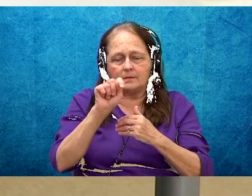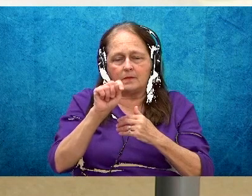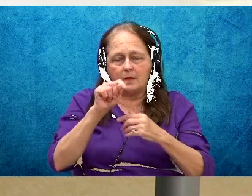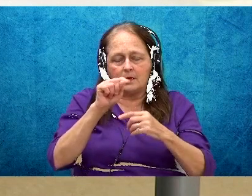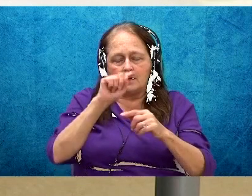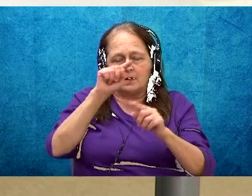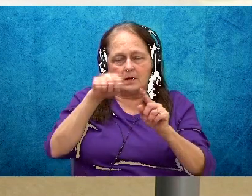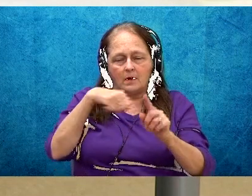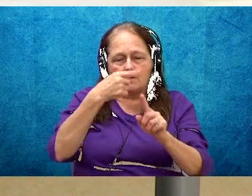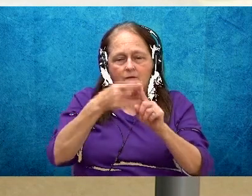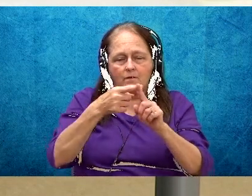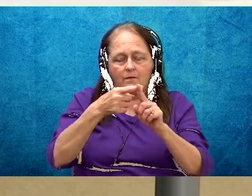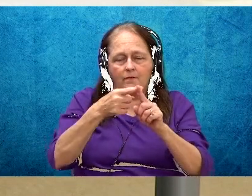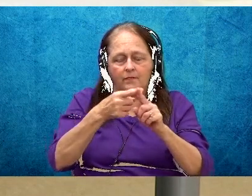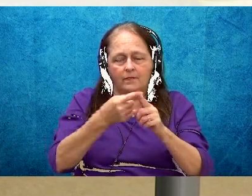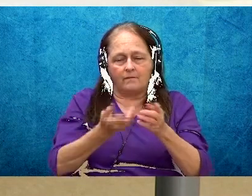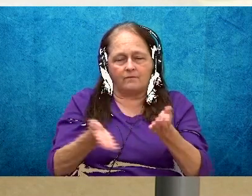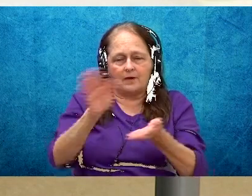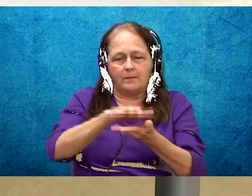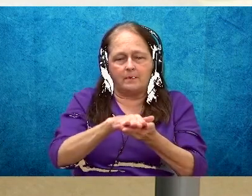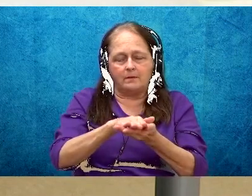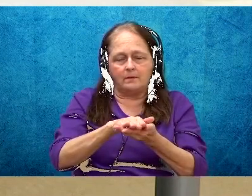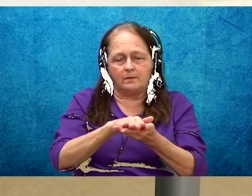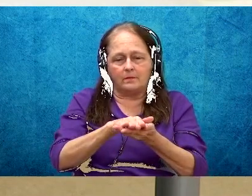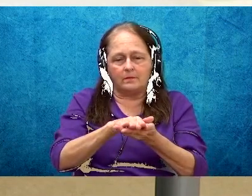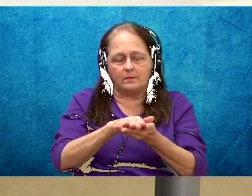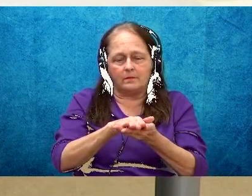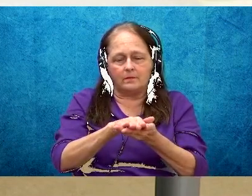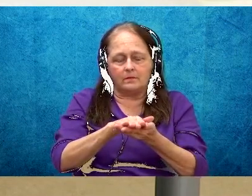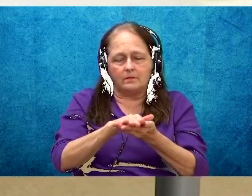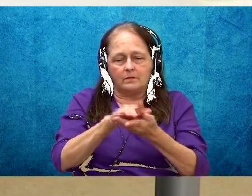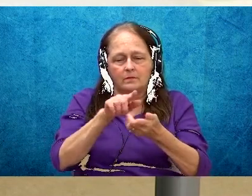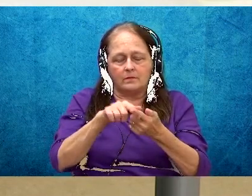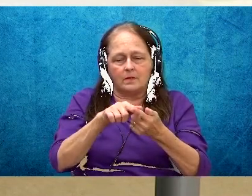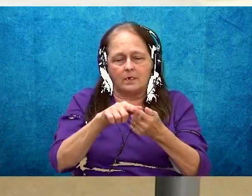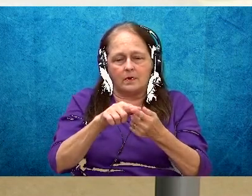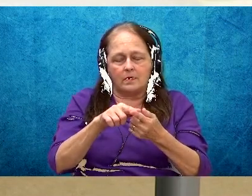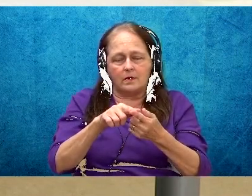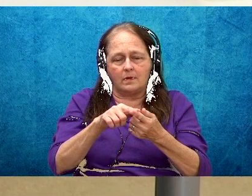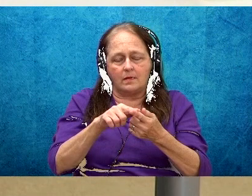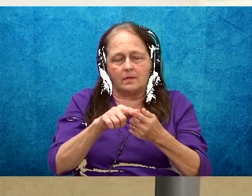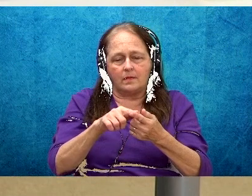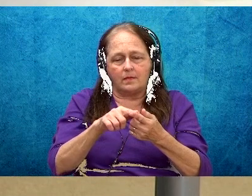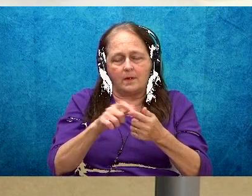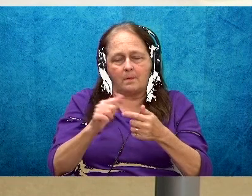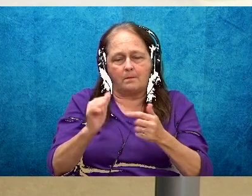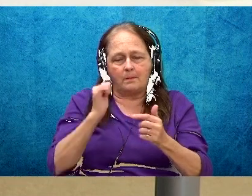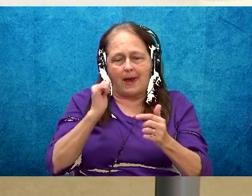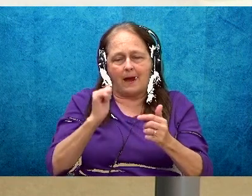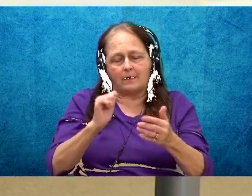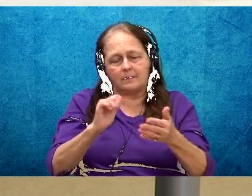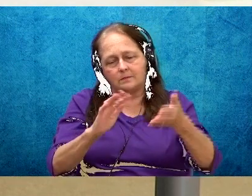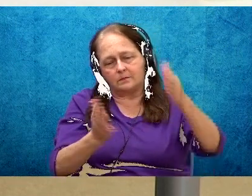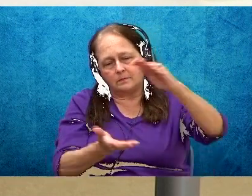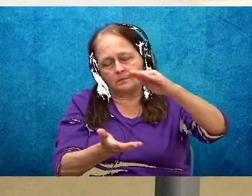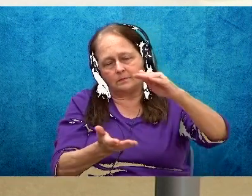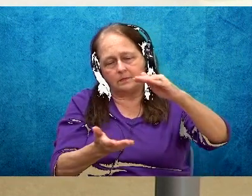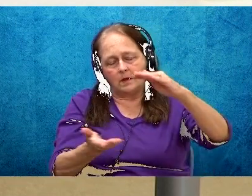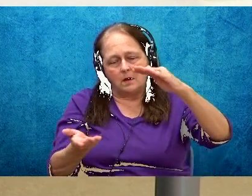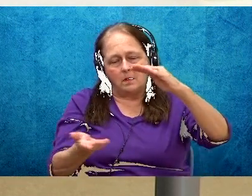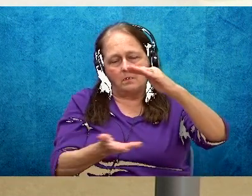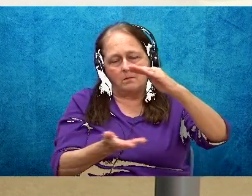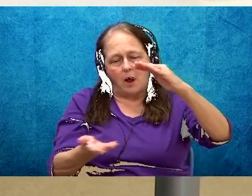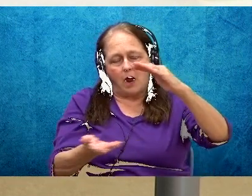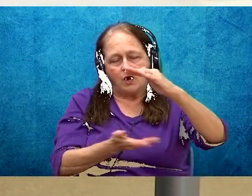Next, I'm going to flip it to the back. So this is bottom.